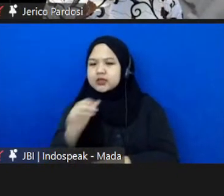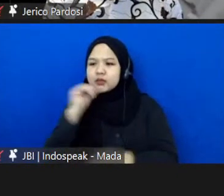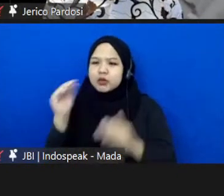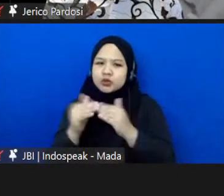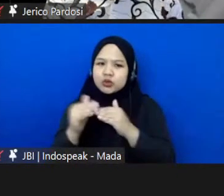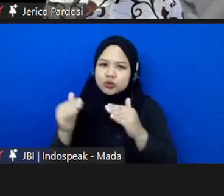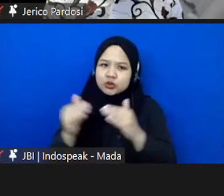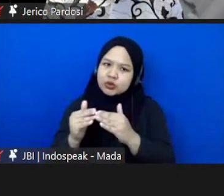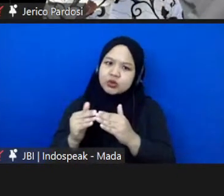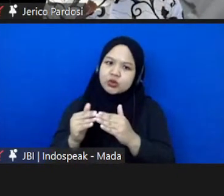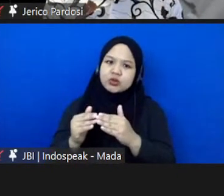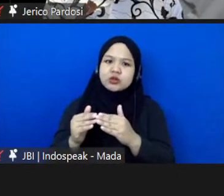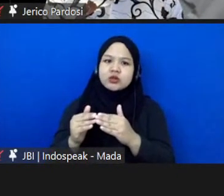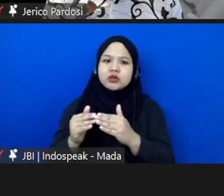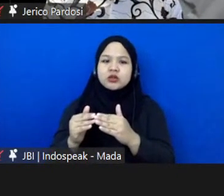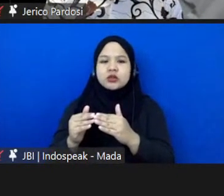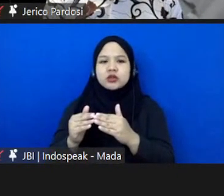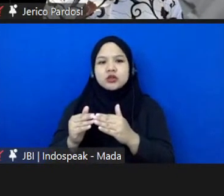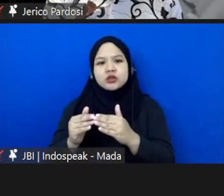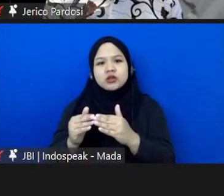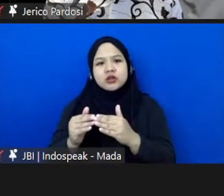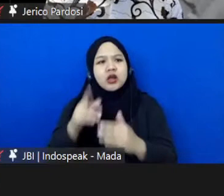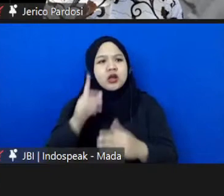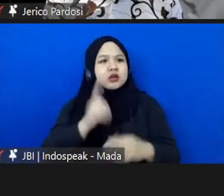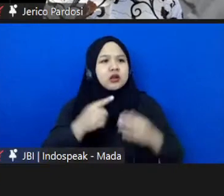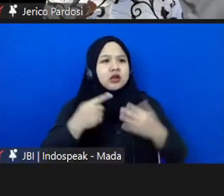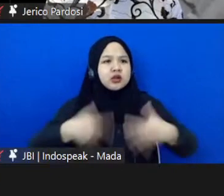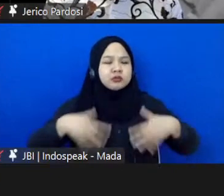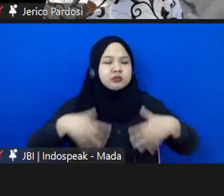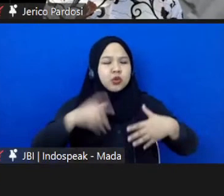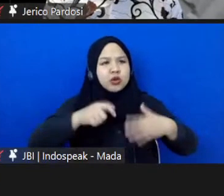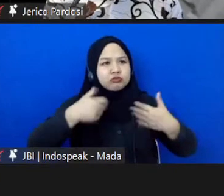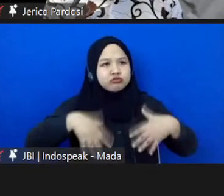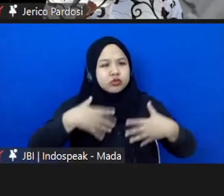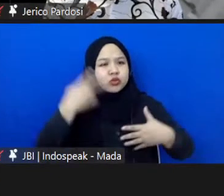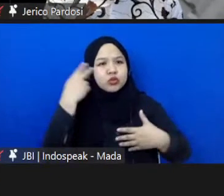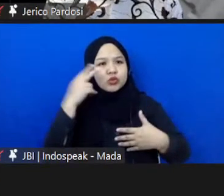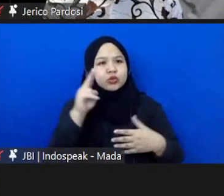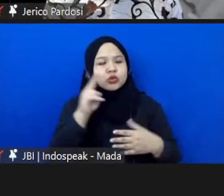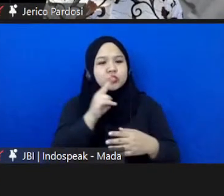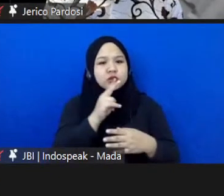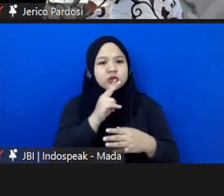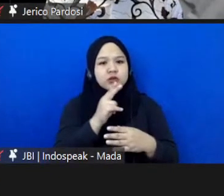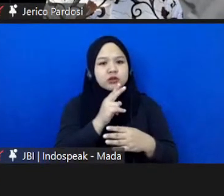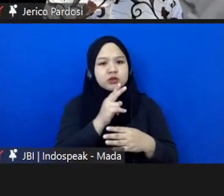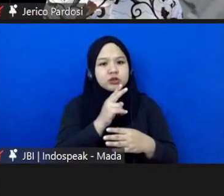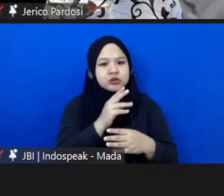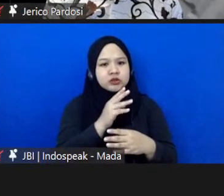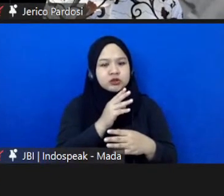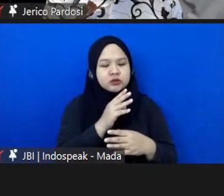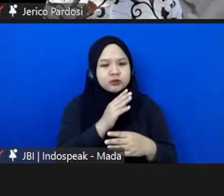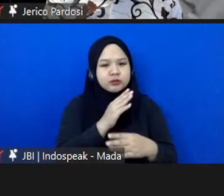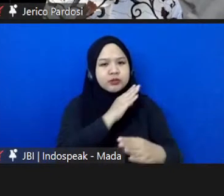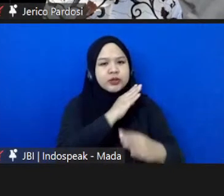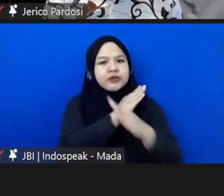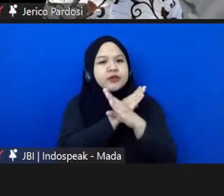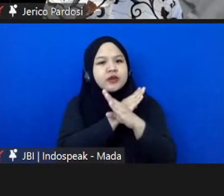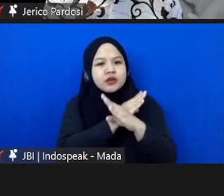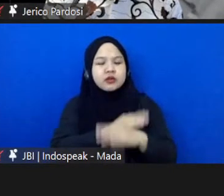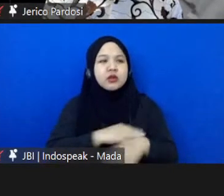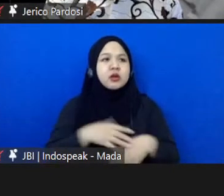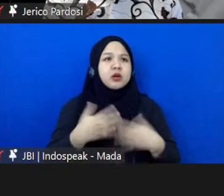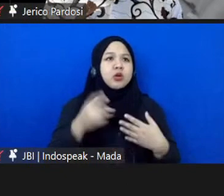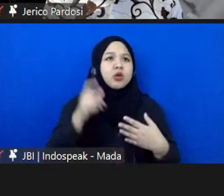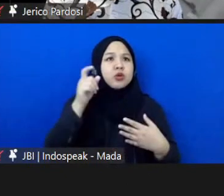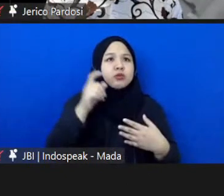the practices that could be put in place to prevent and to make sure that people have